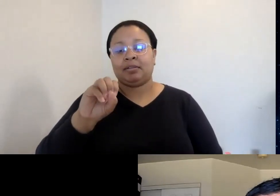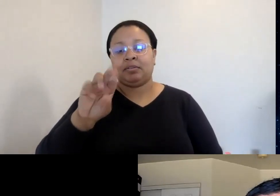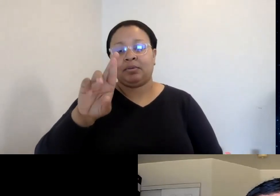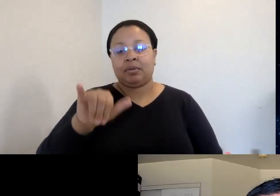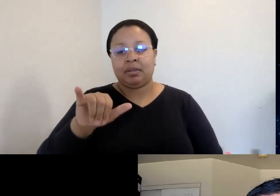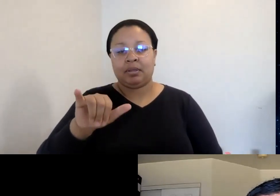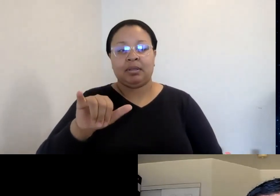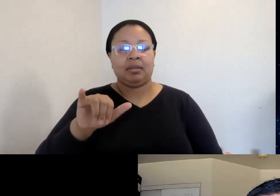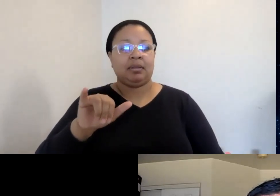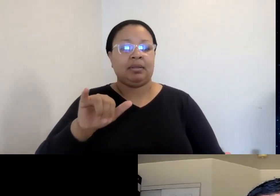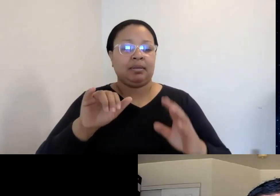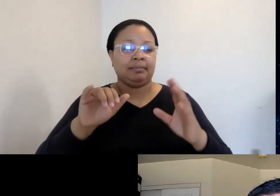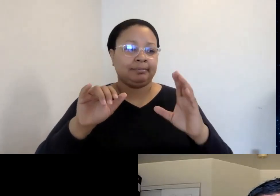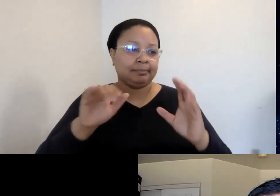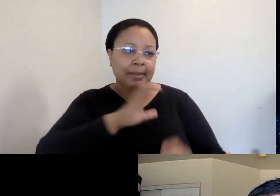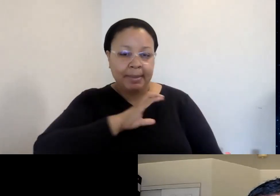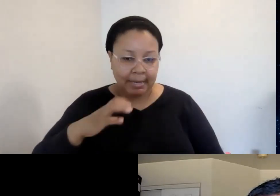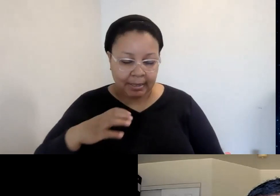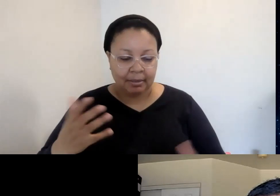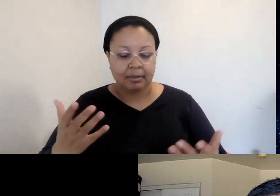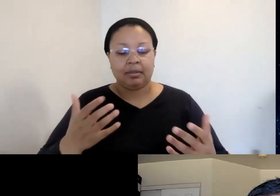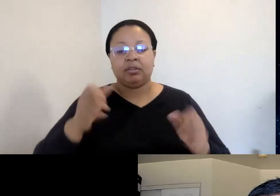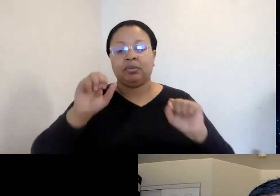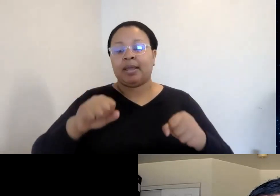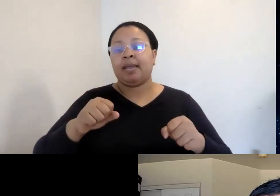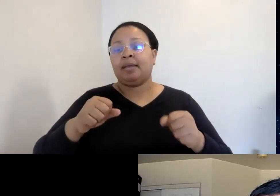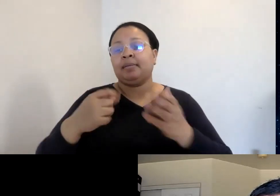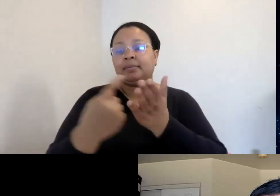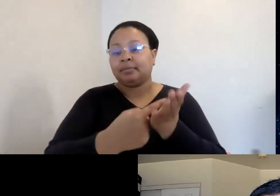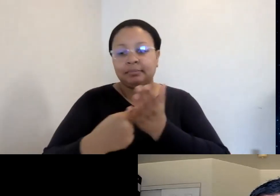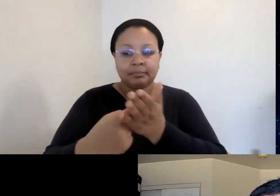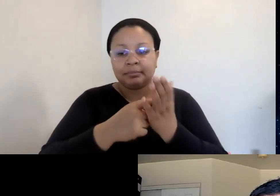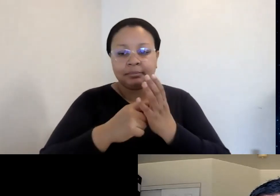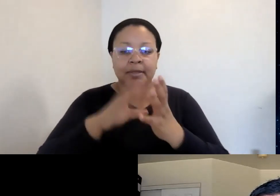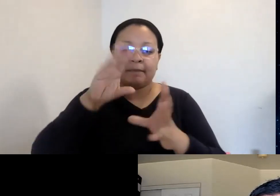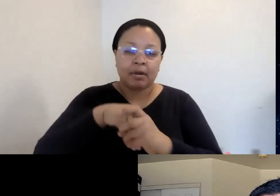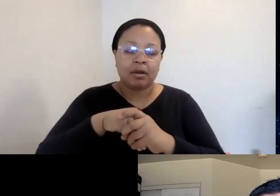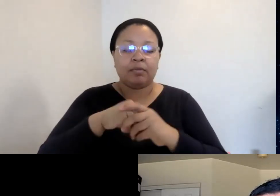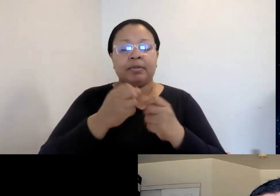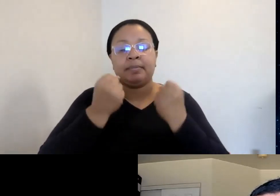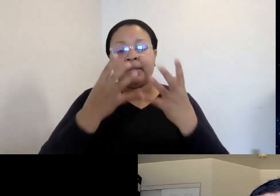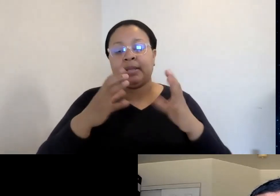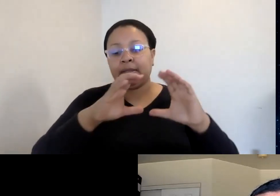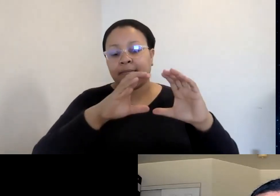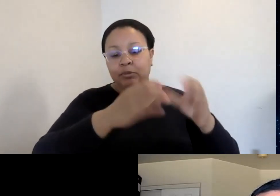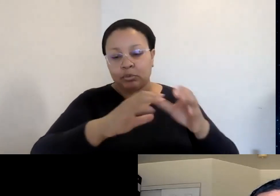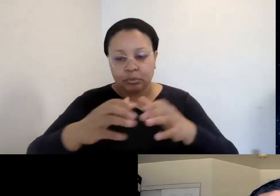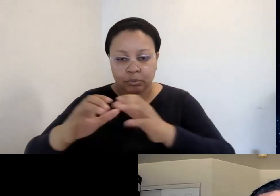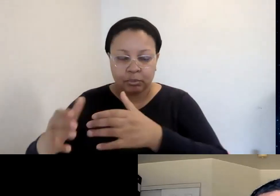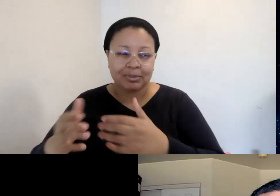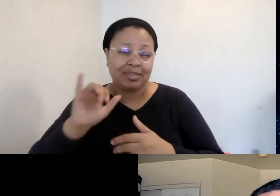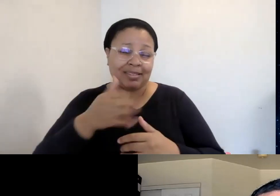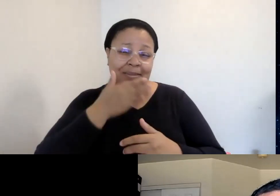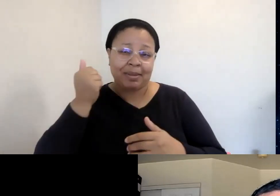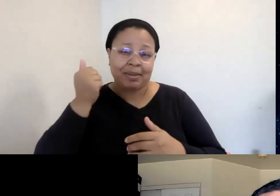different groups that you can, collaborate with and be a part of. And that's kind of the best way to do